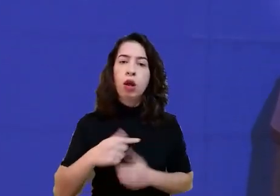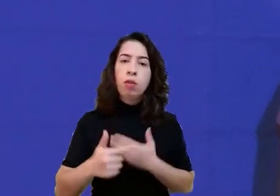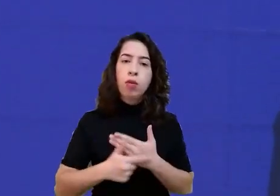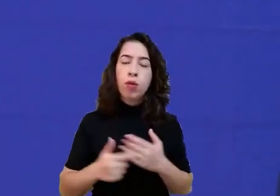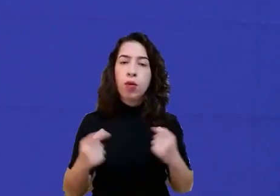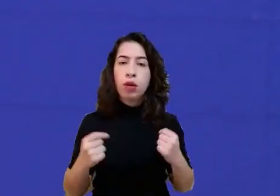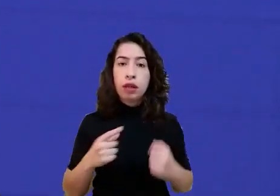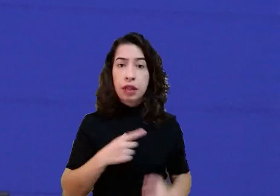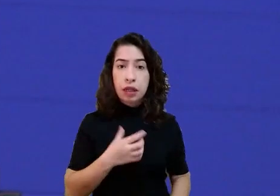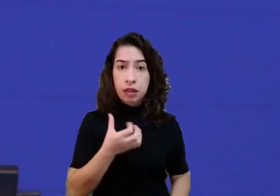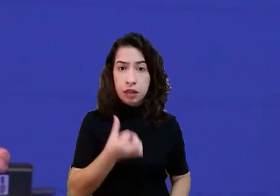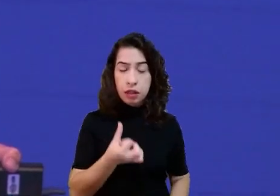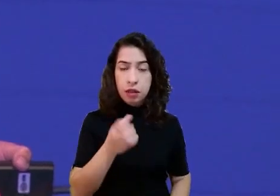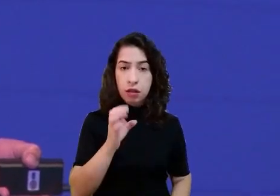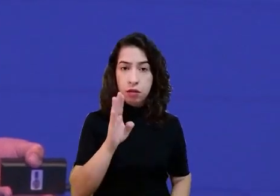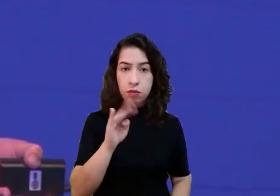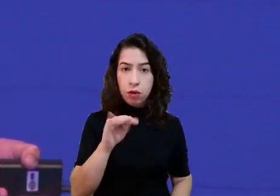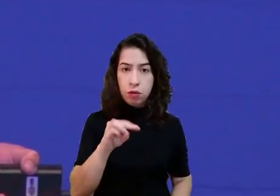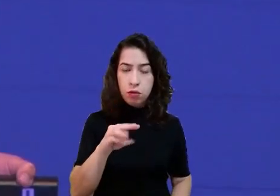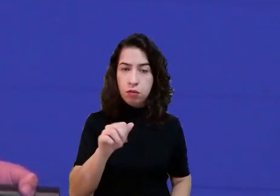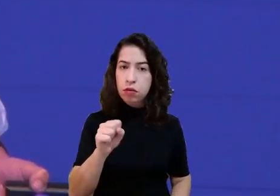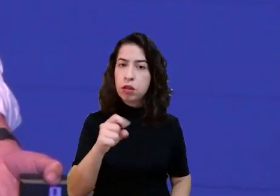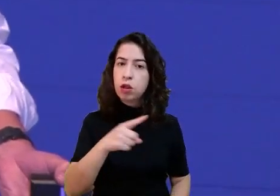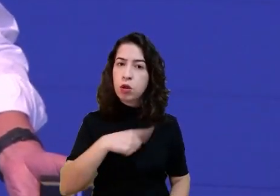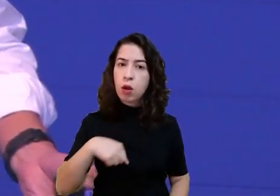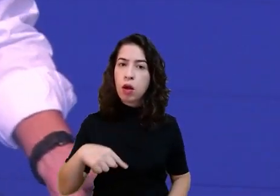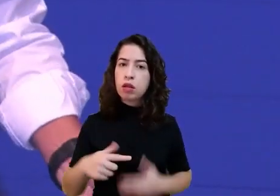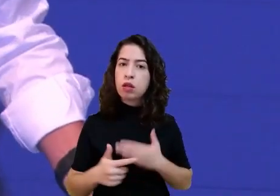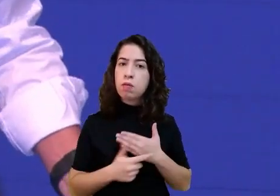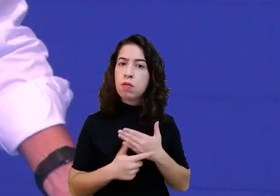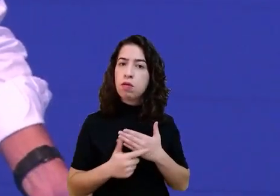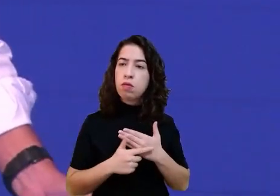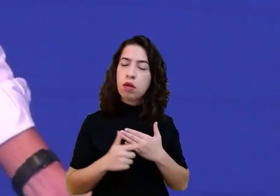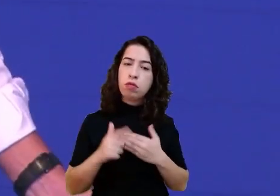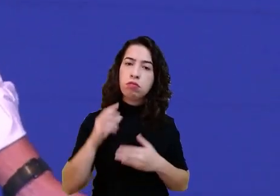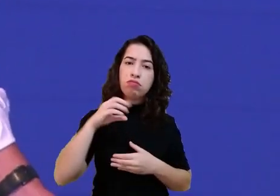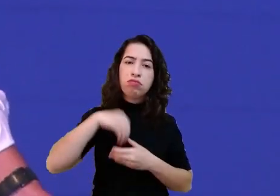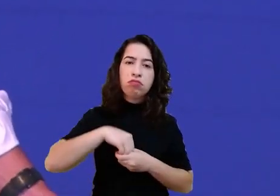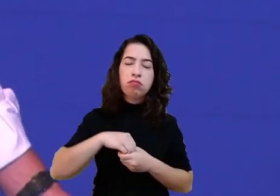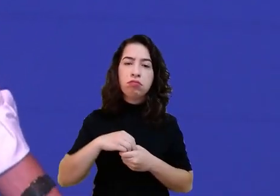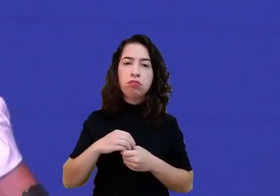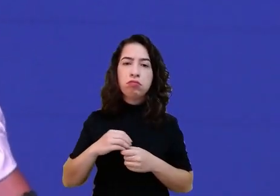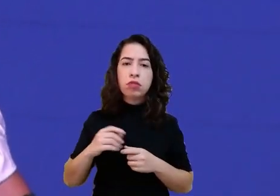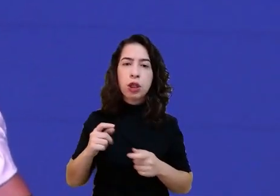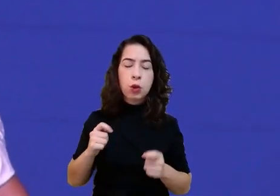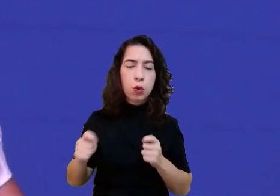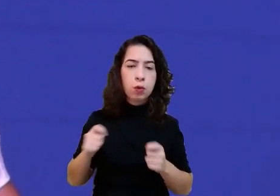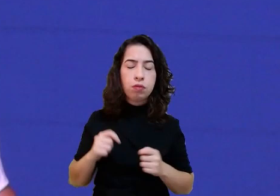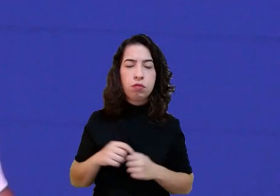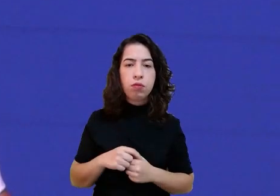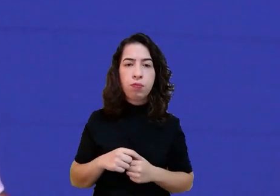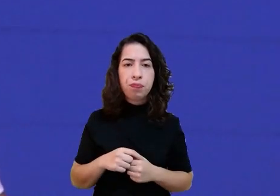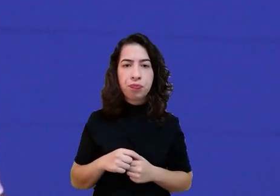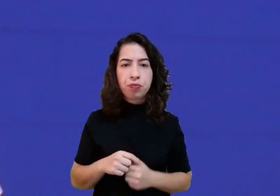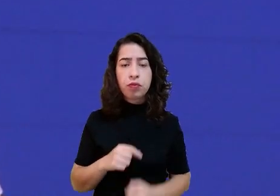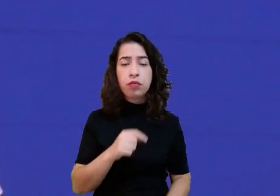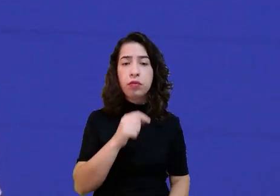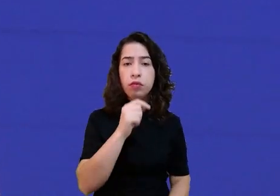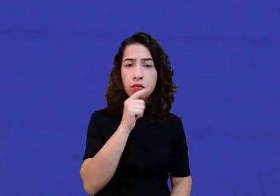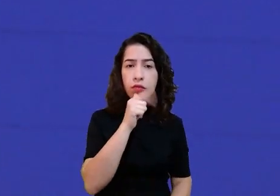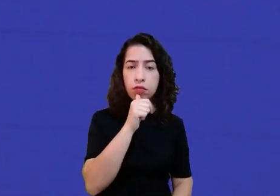have 6 bioma, what is our role in the bioeconomy? And if we have all the water, what is our